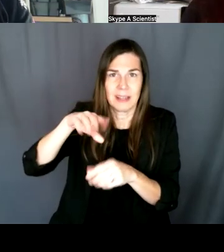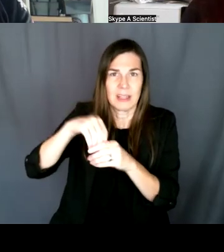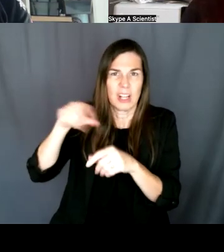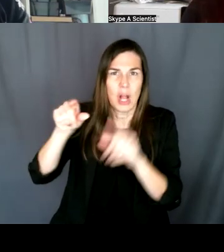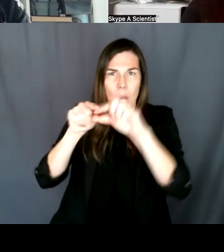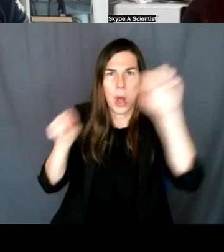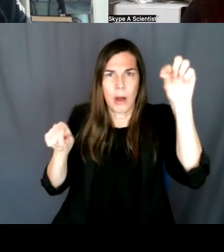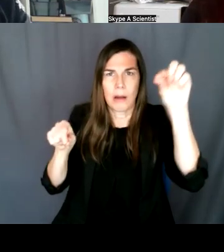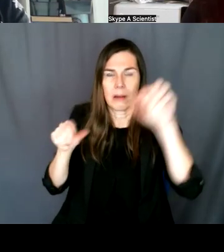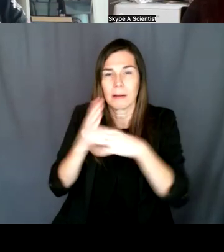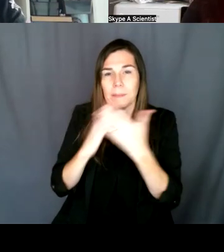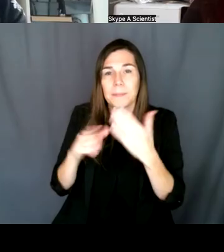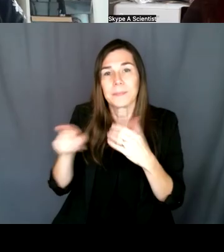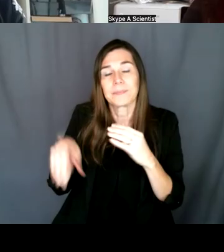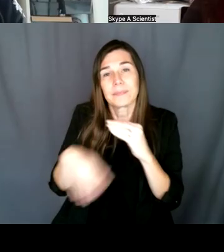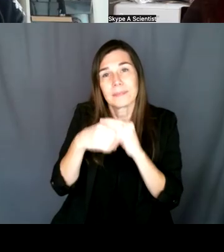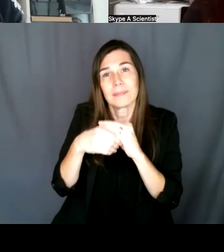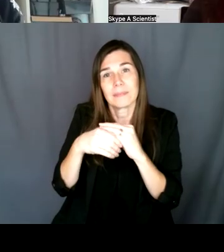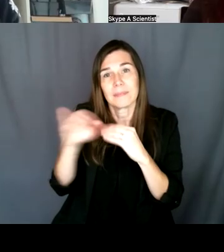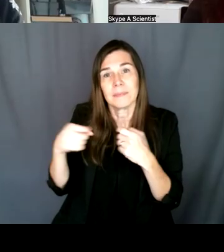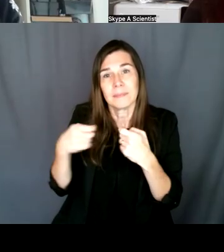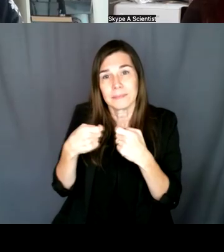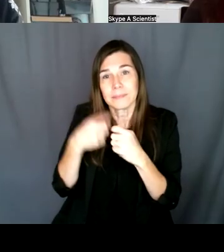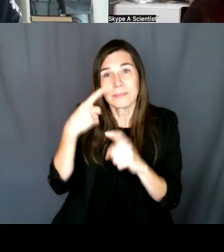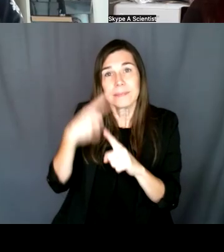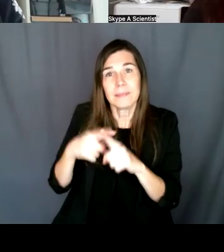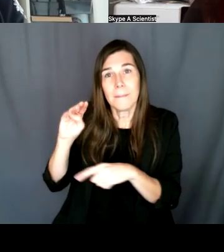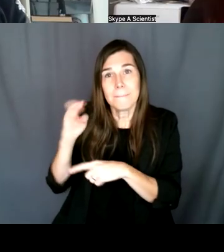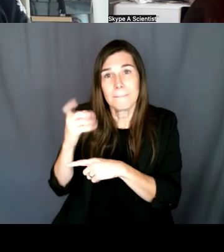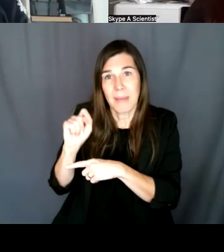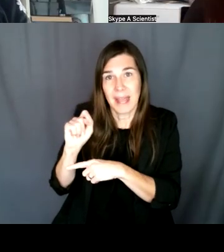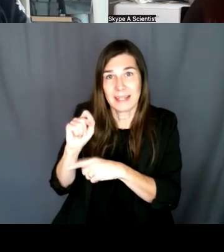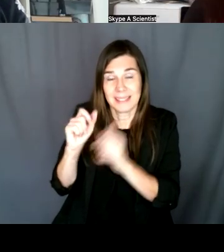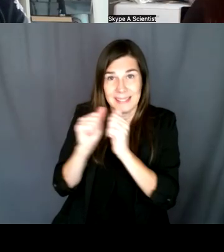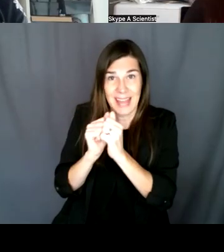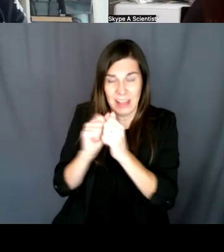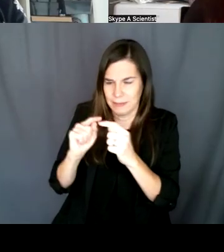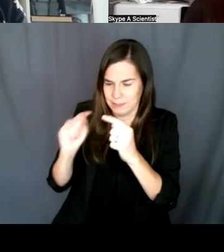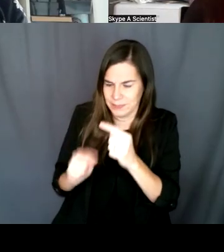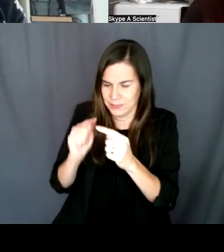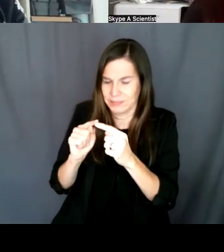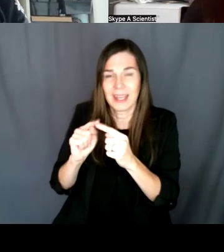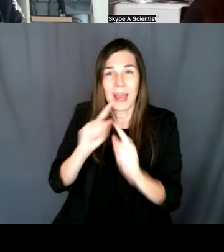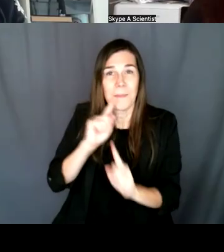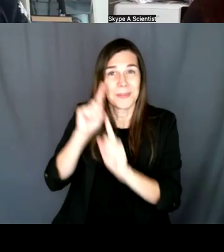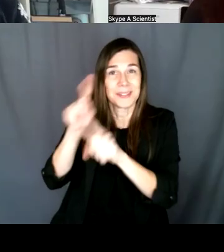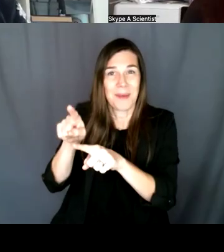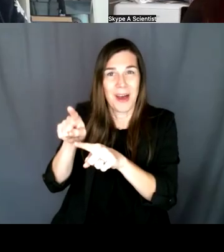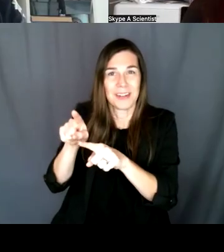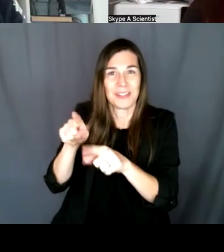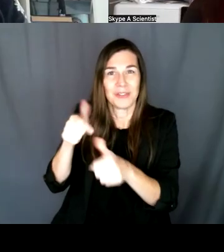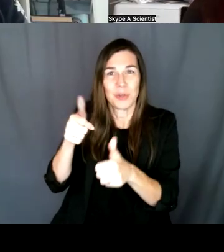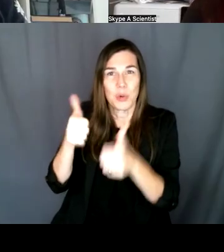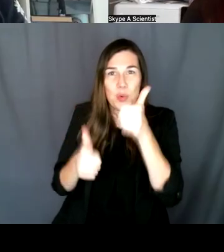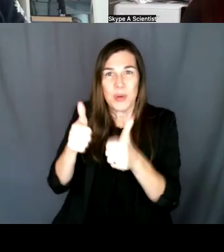add electricity and magnets in a circuit together, Uh-huh. they are able to respond to the direction that